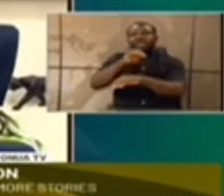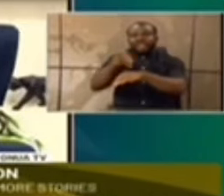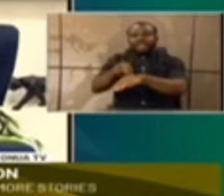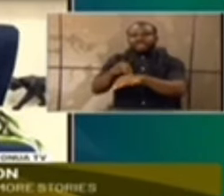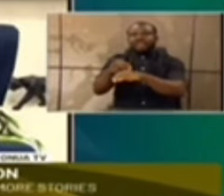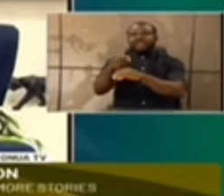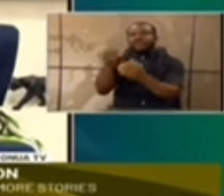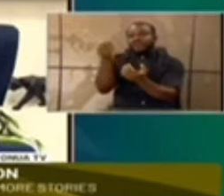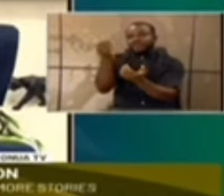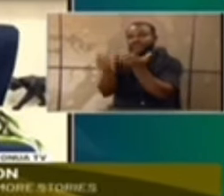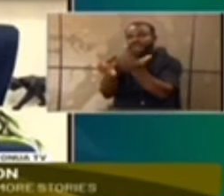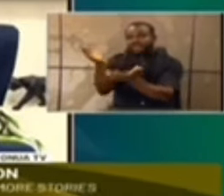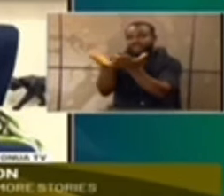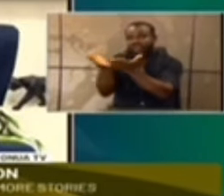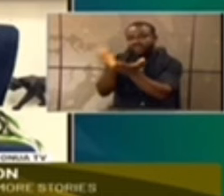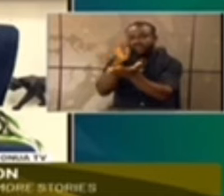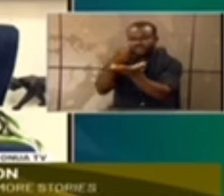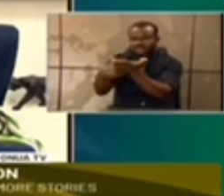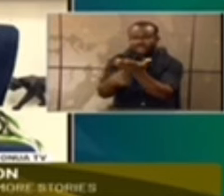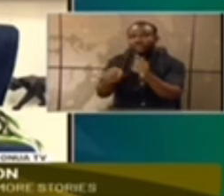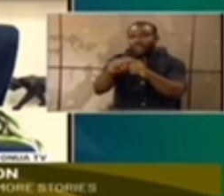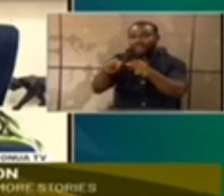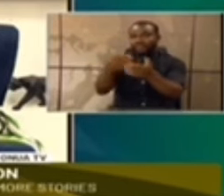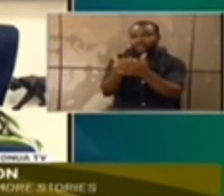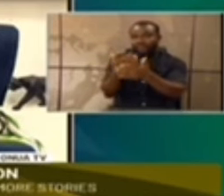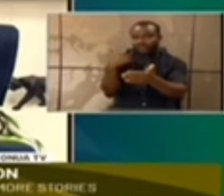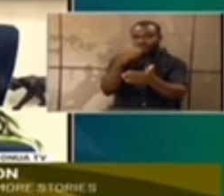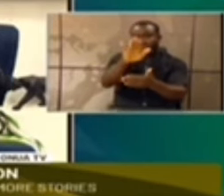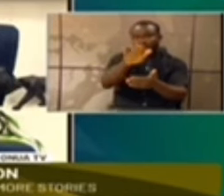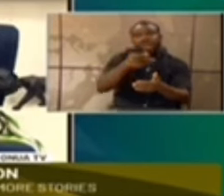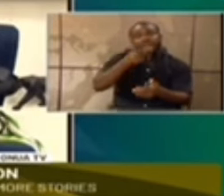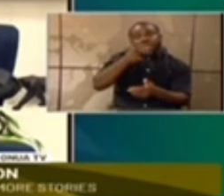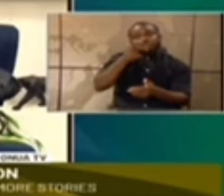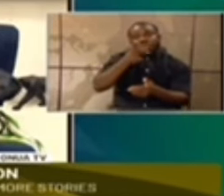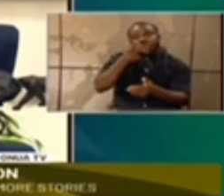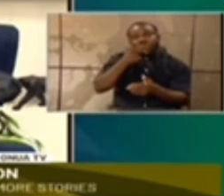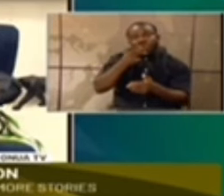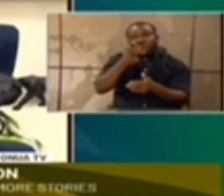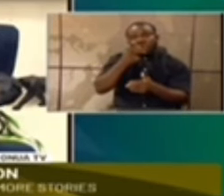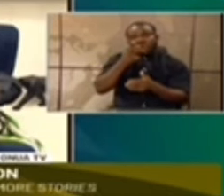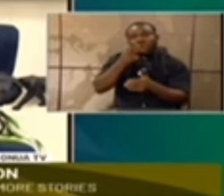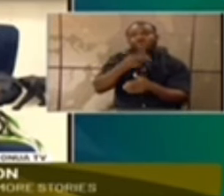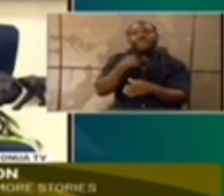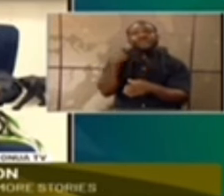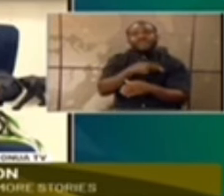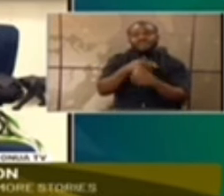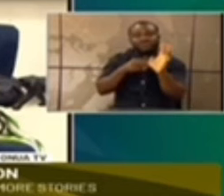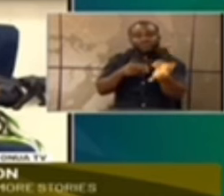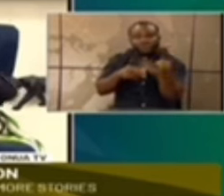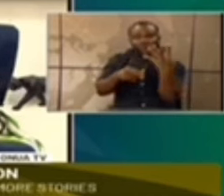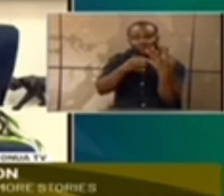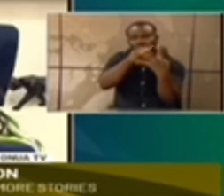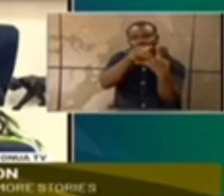Pentecost apostles 4 me ama so Pentecost me enu Ashanti region bako ewo Greater Accra ha bako